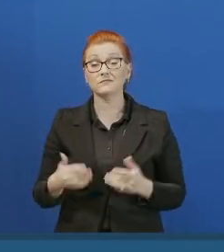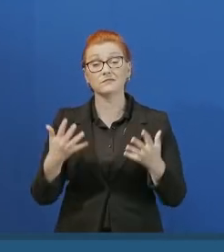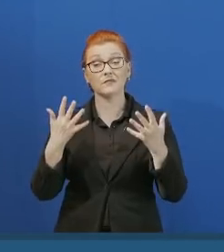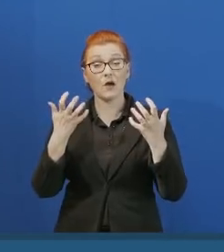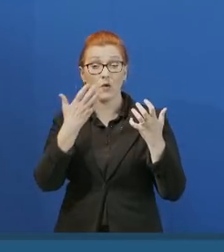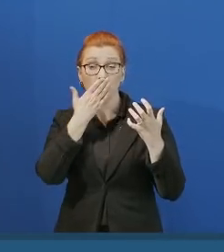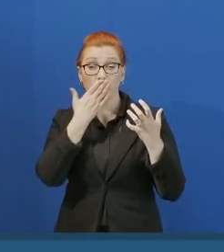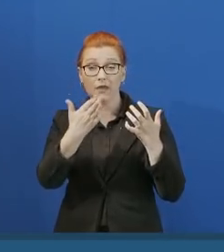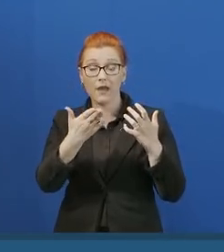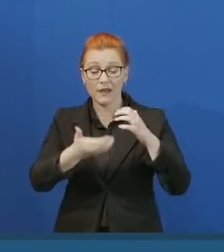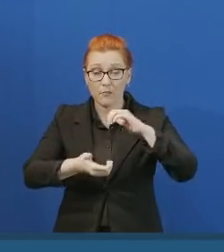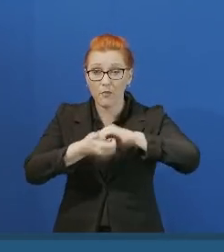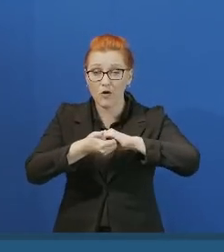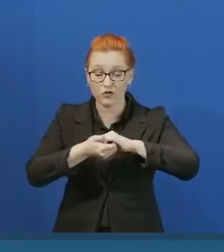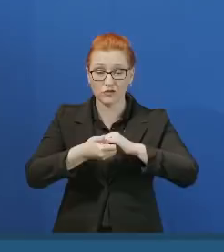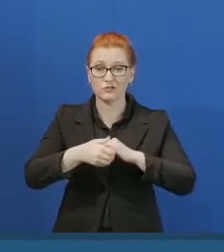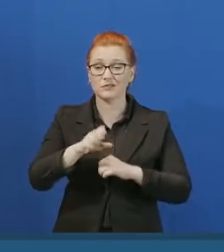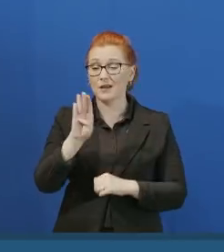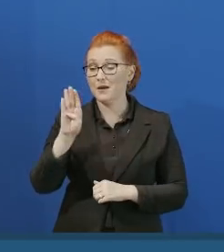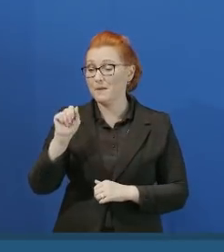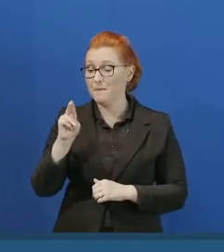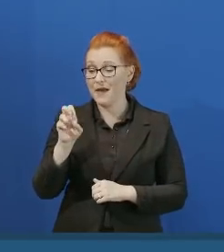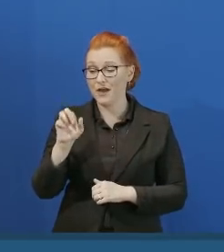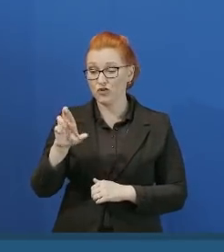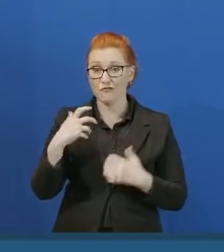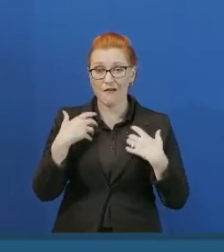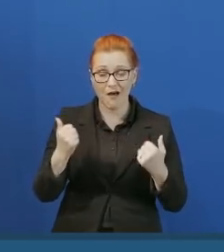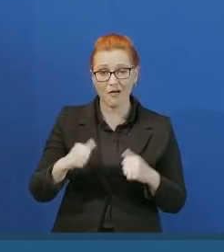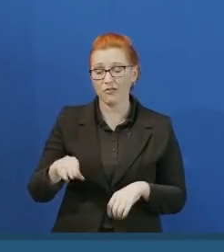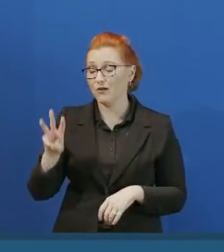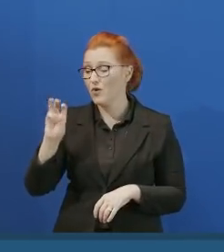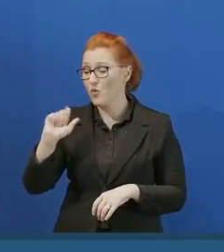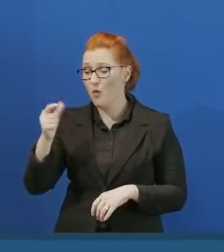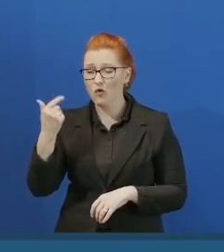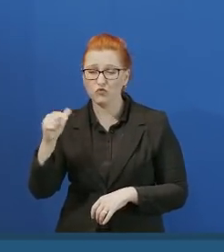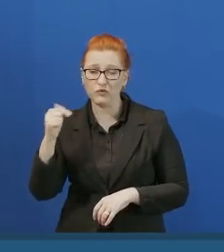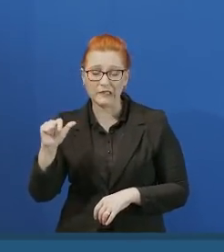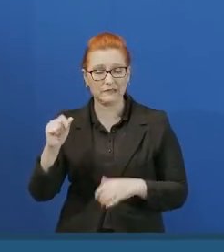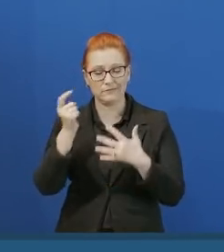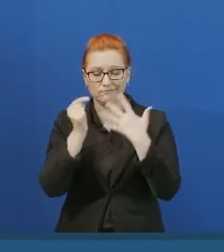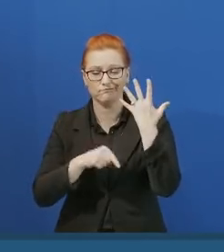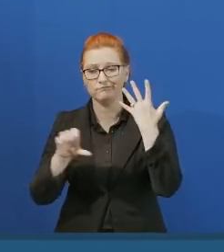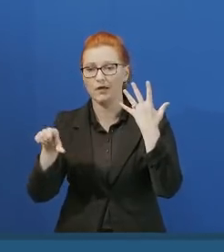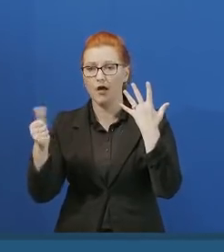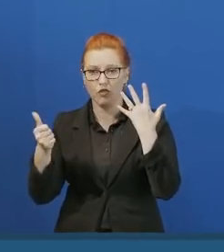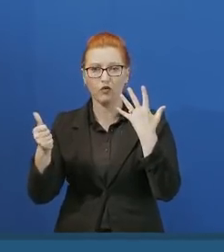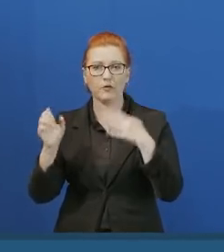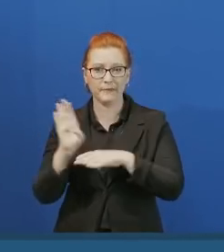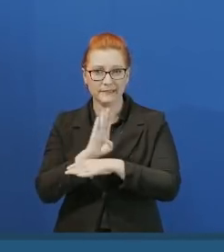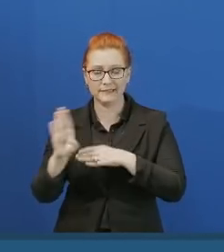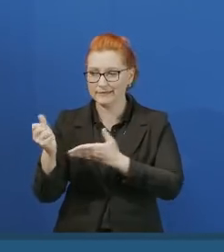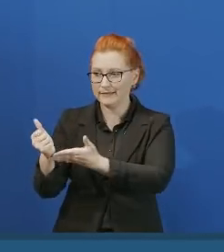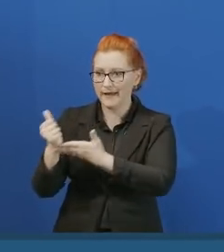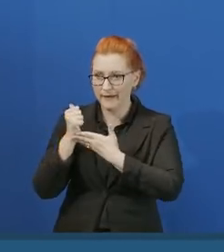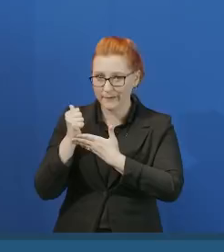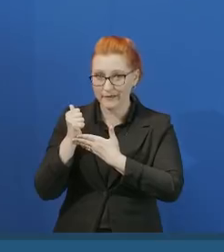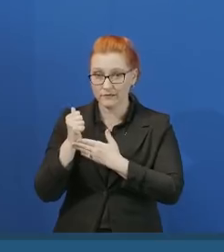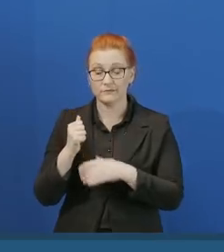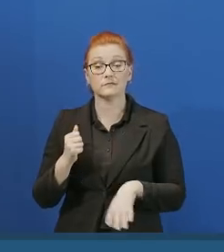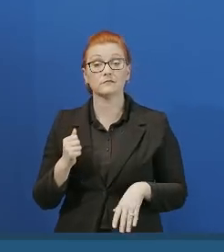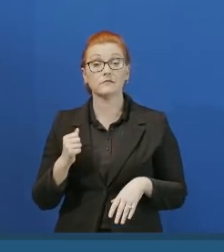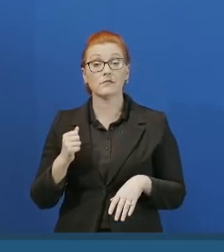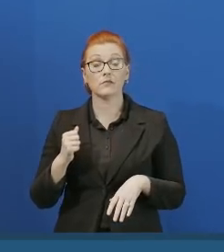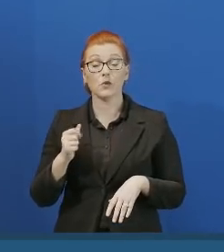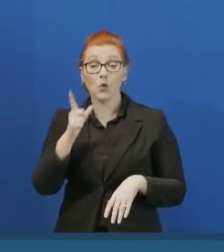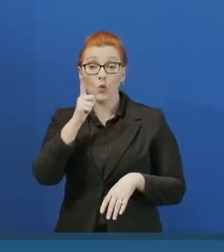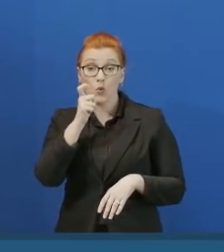that are stepping forward. What this test will tell you, and these tests have been prioritized to people that were symptomatic or